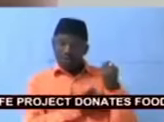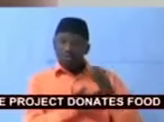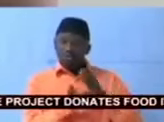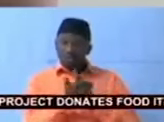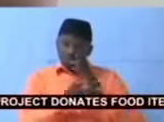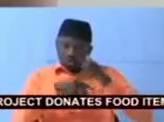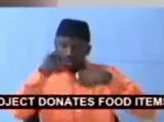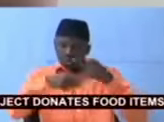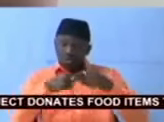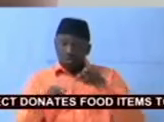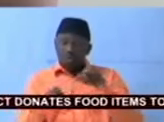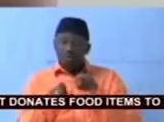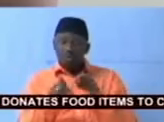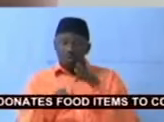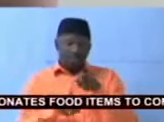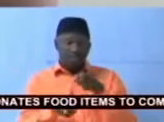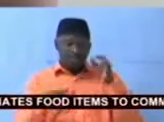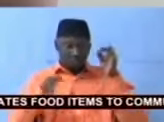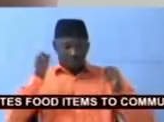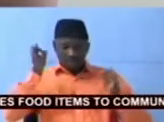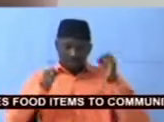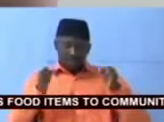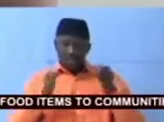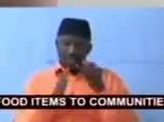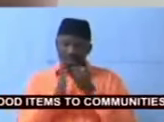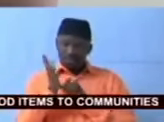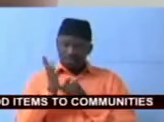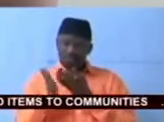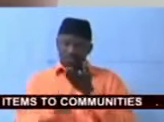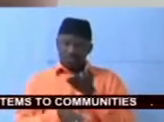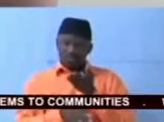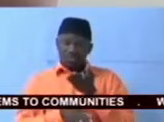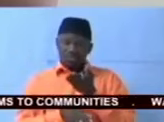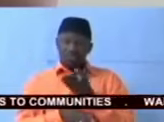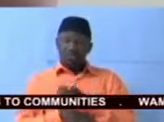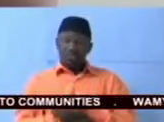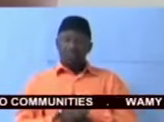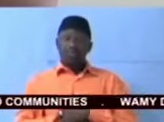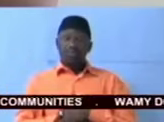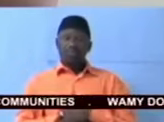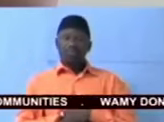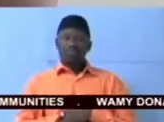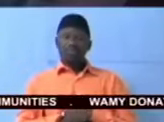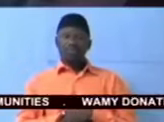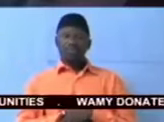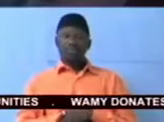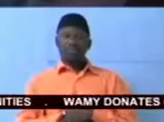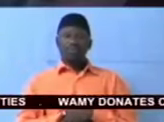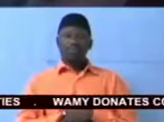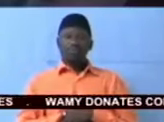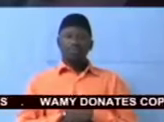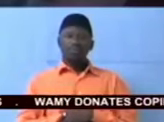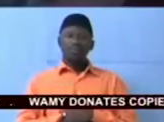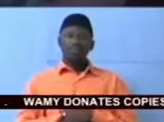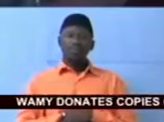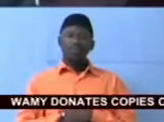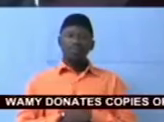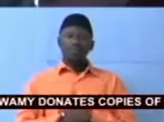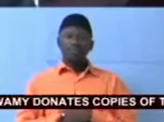pour leral commission bi rek ndax melne na ne yow amone nga dole pour def acte bobu la yob fofu sa place bi.